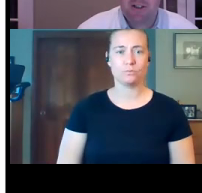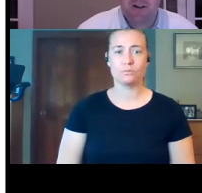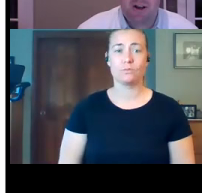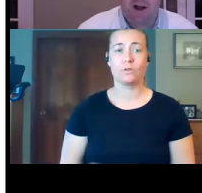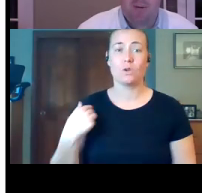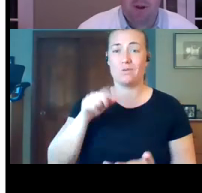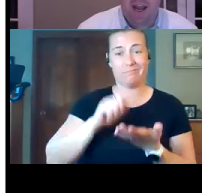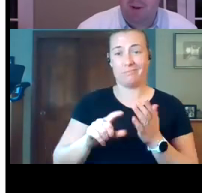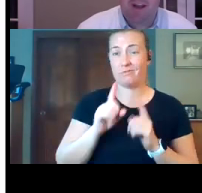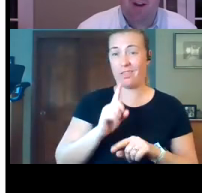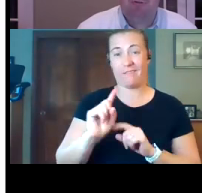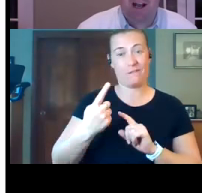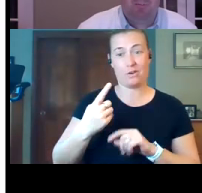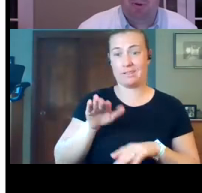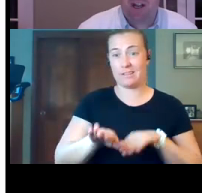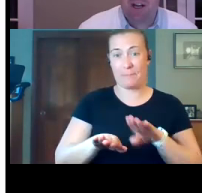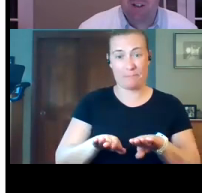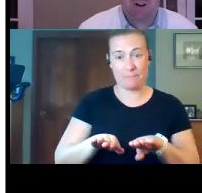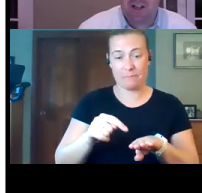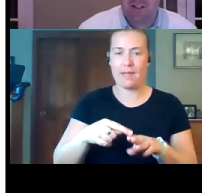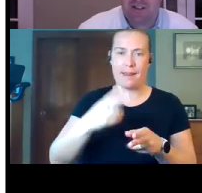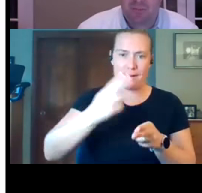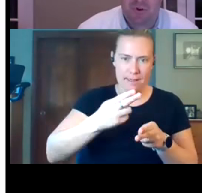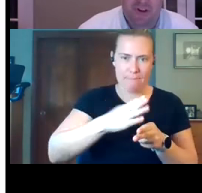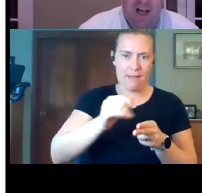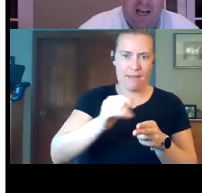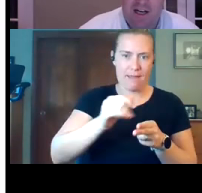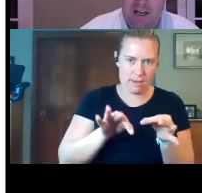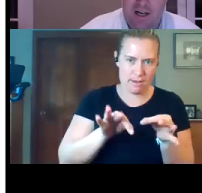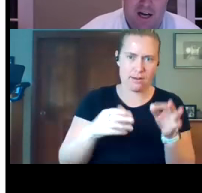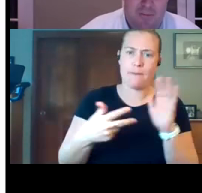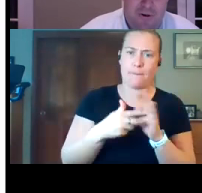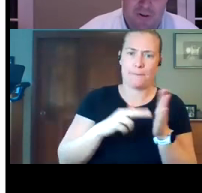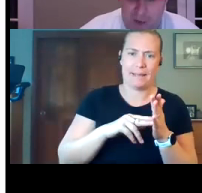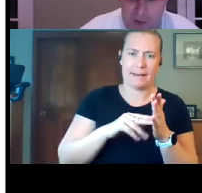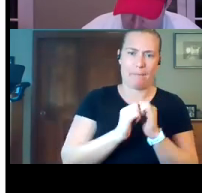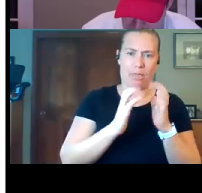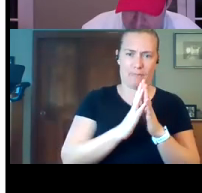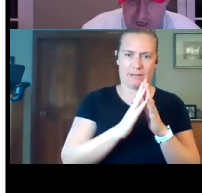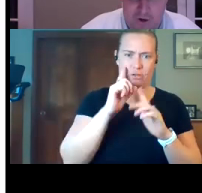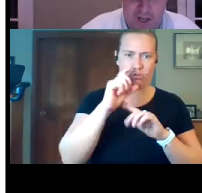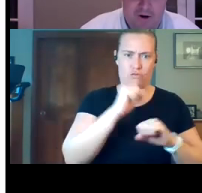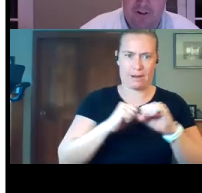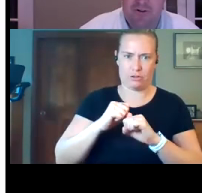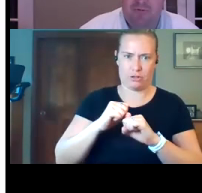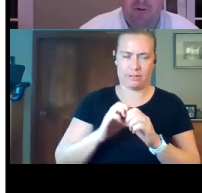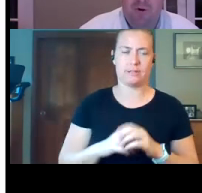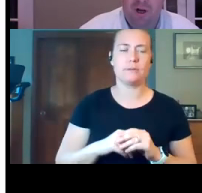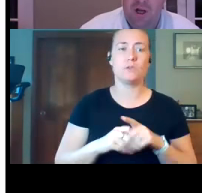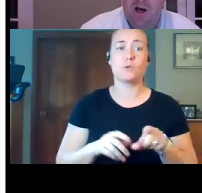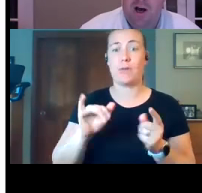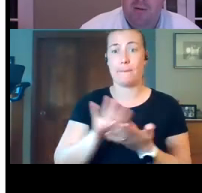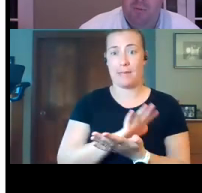just naming and defining implementation strategies, as simple as that. And so in this paper published in Medical Care Research and